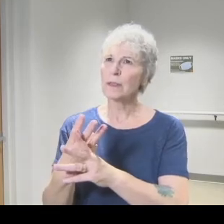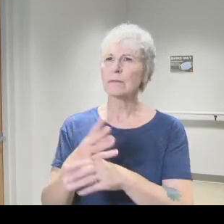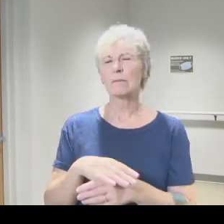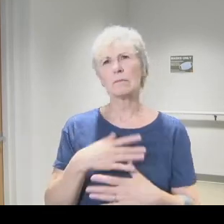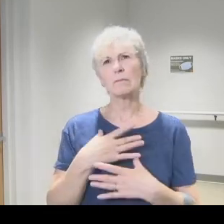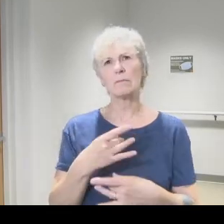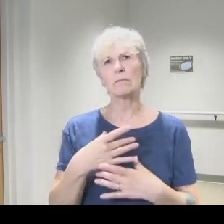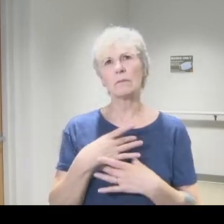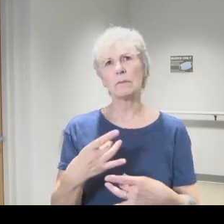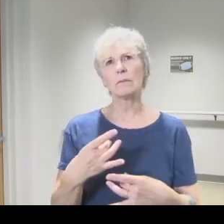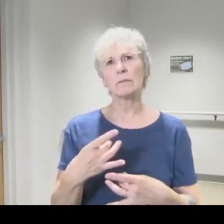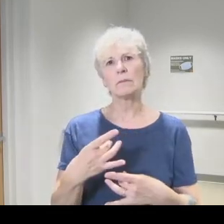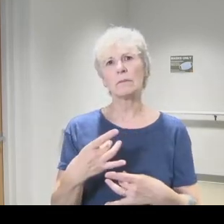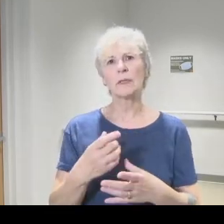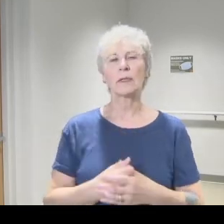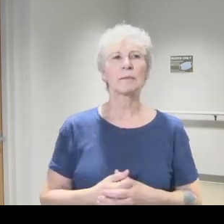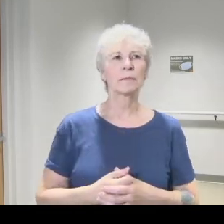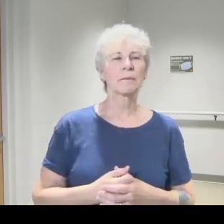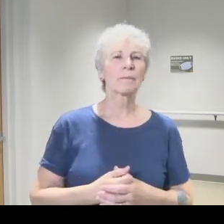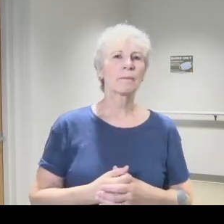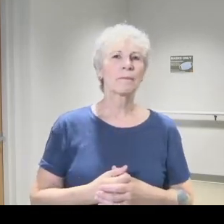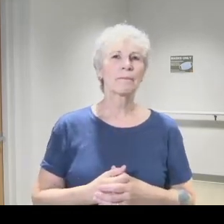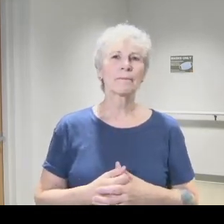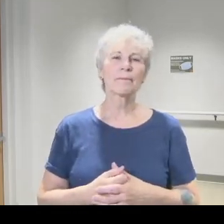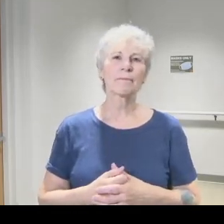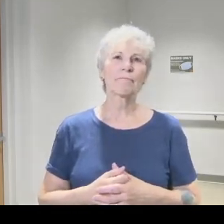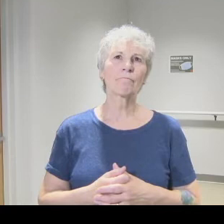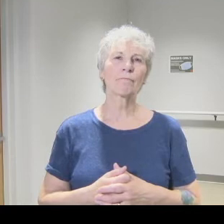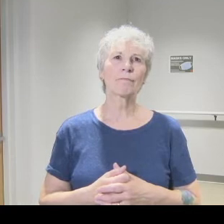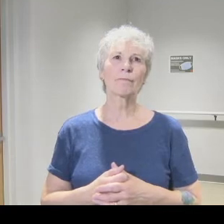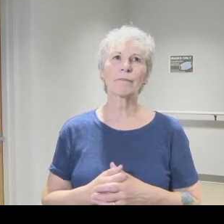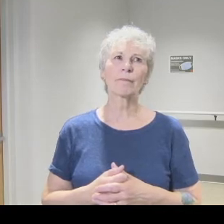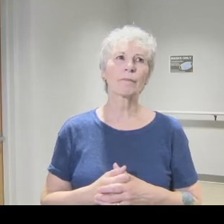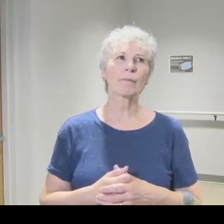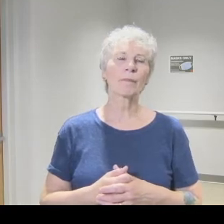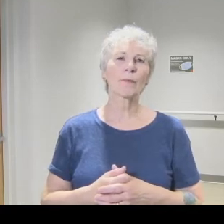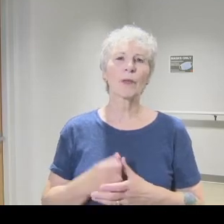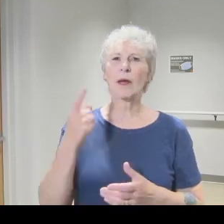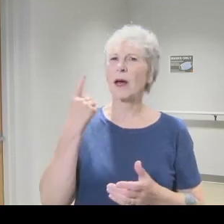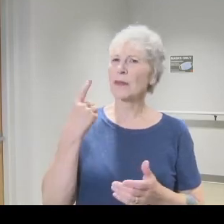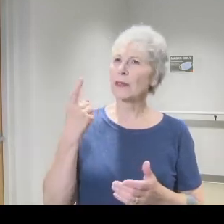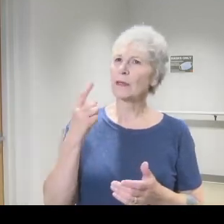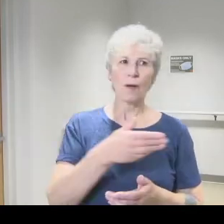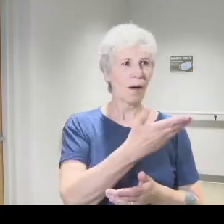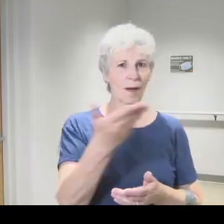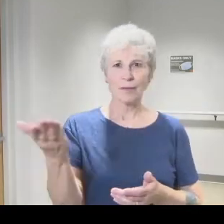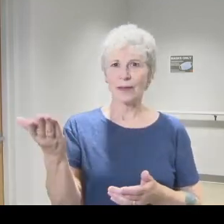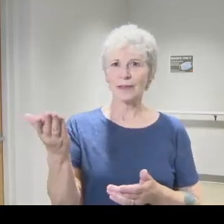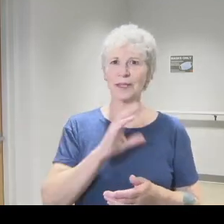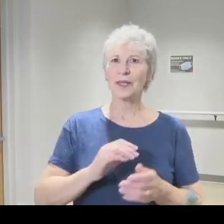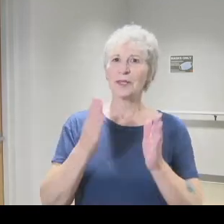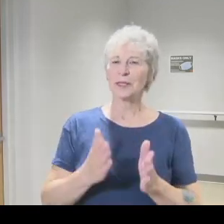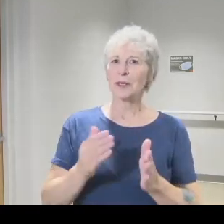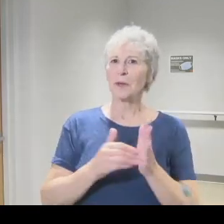Interesting. You know, I think all of us as Christians, we often